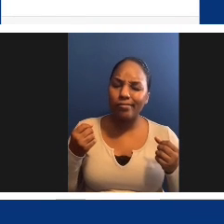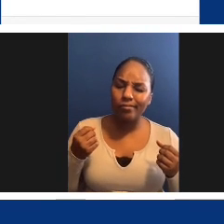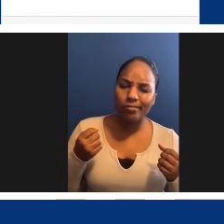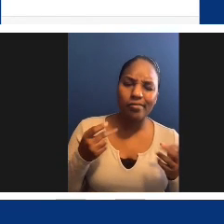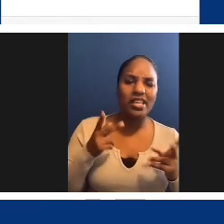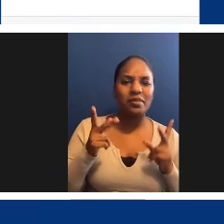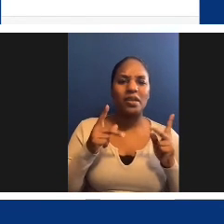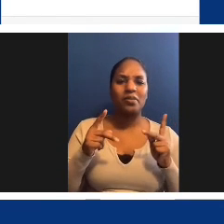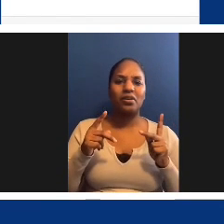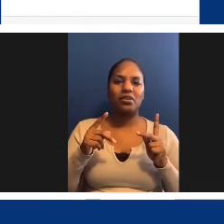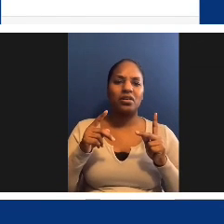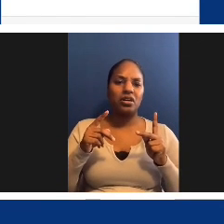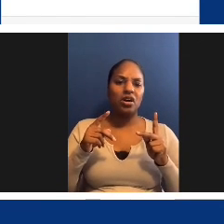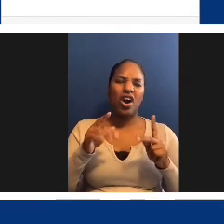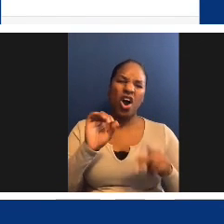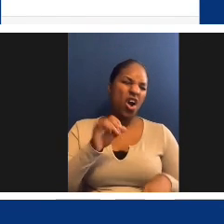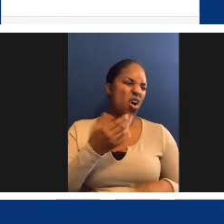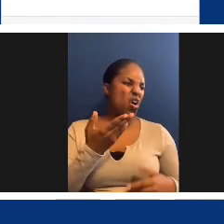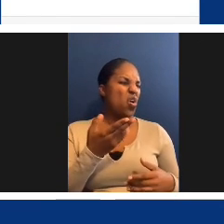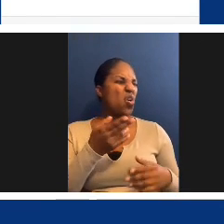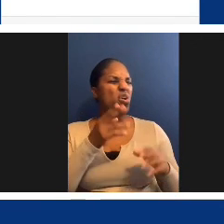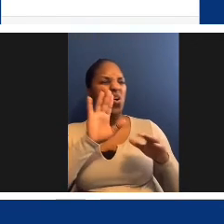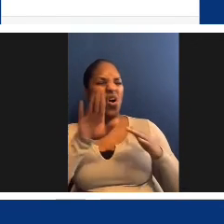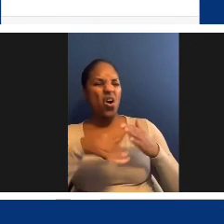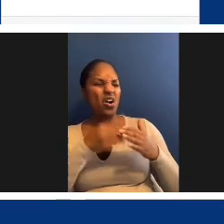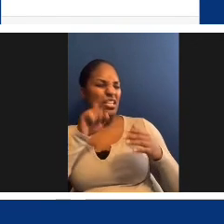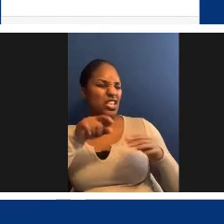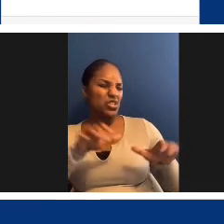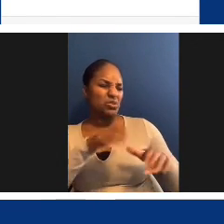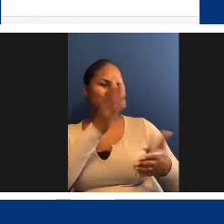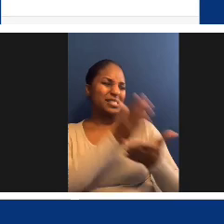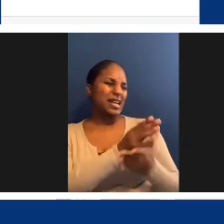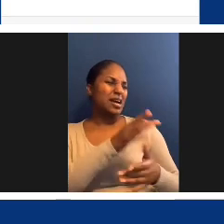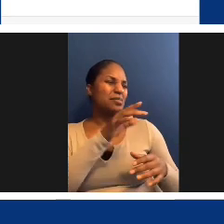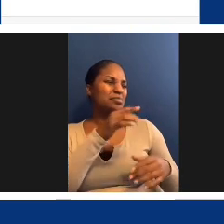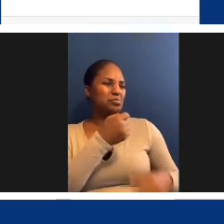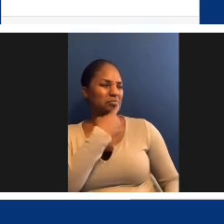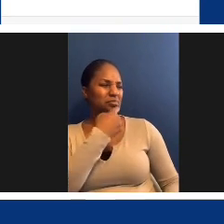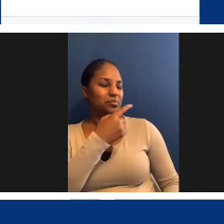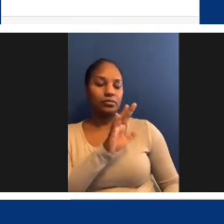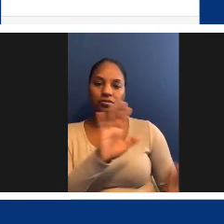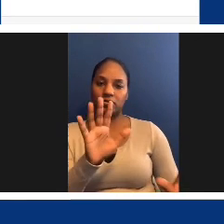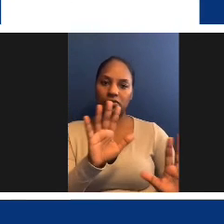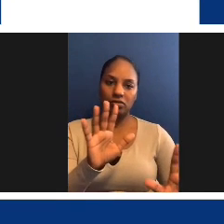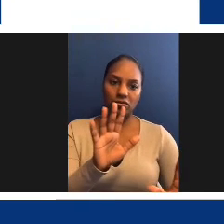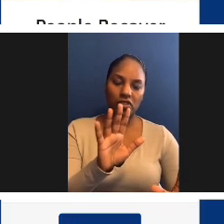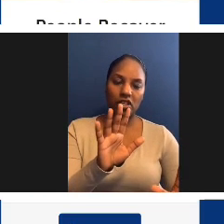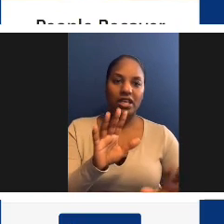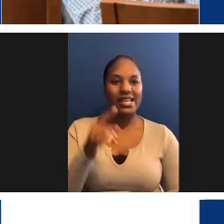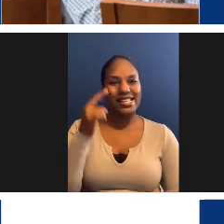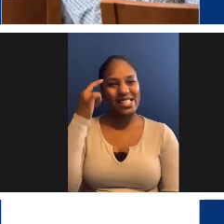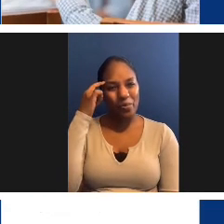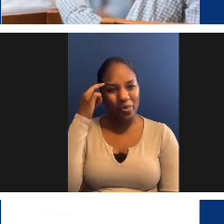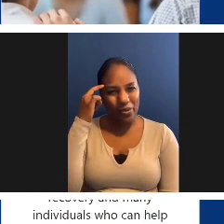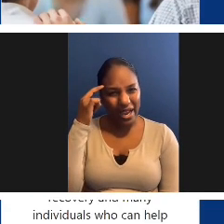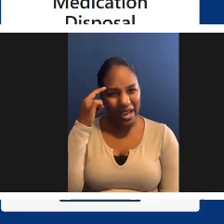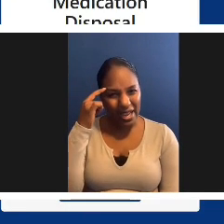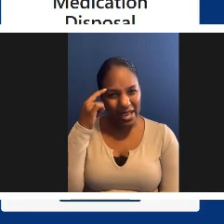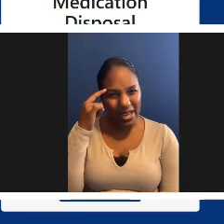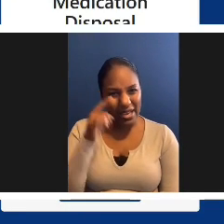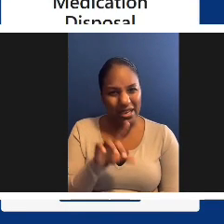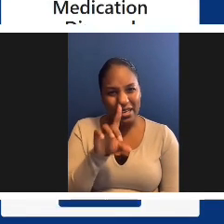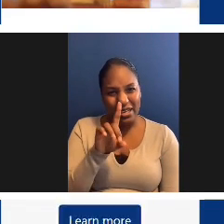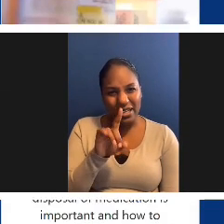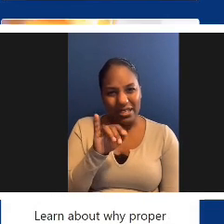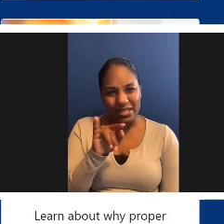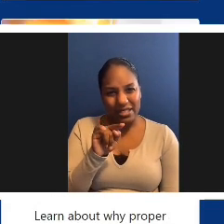to do is stop taking it, when in fact, it is a brain disorder. And, you know, there